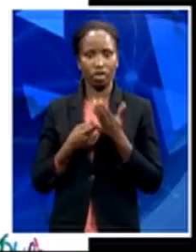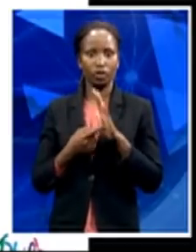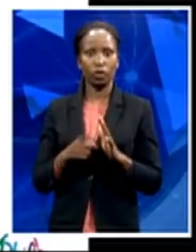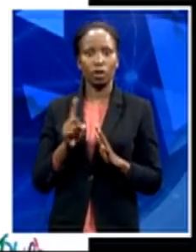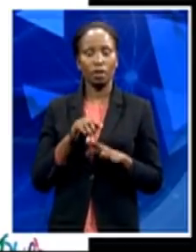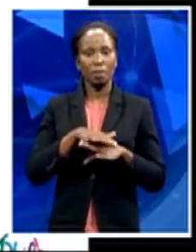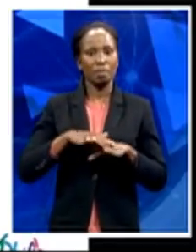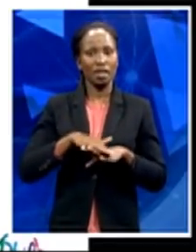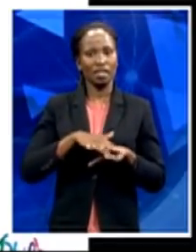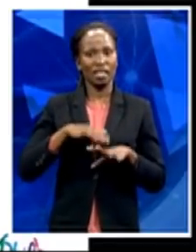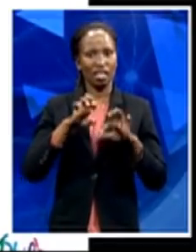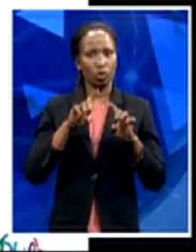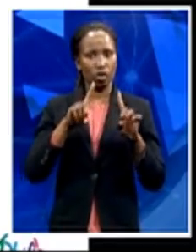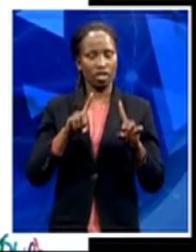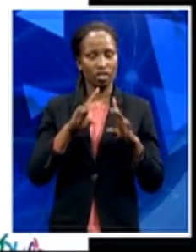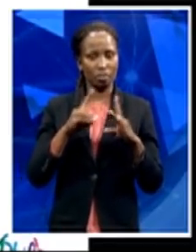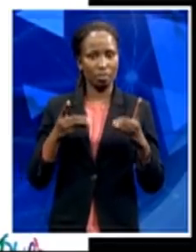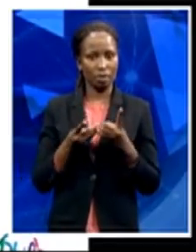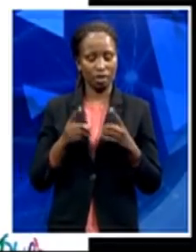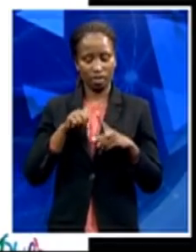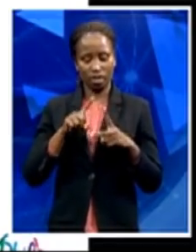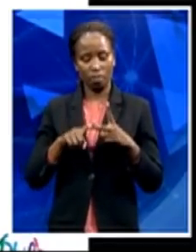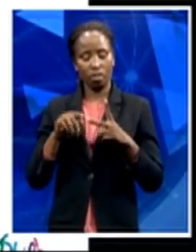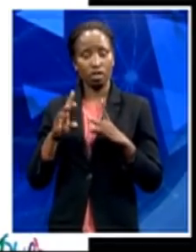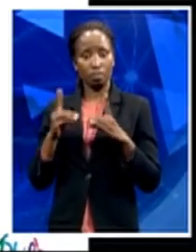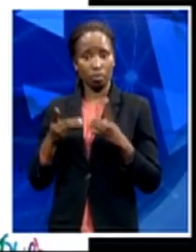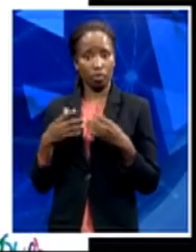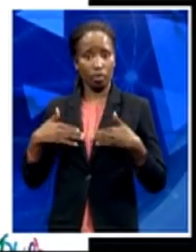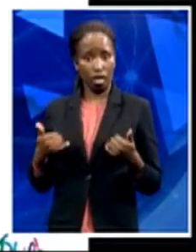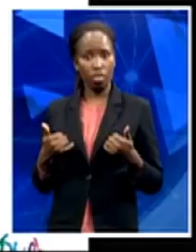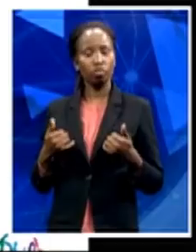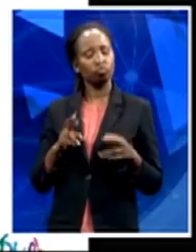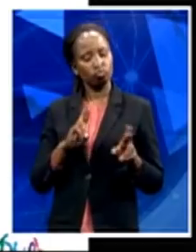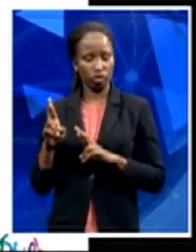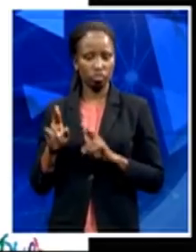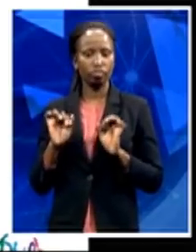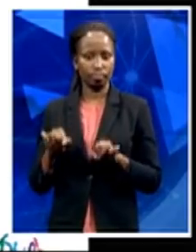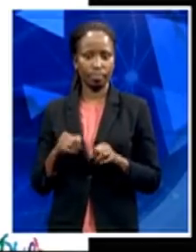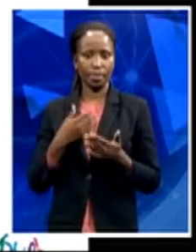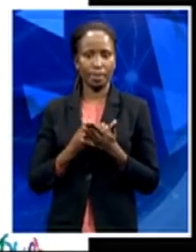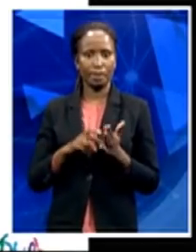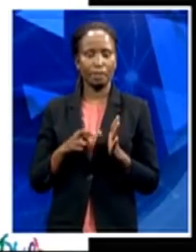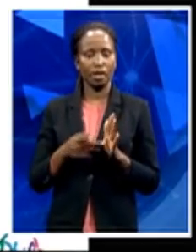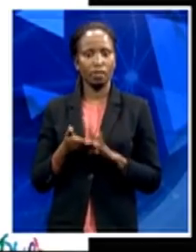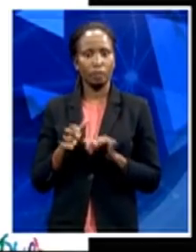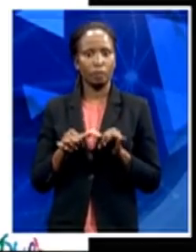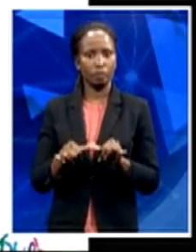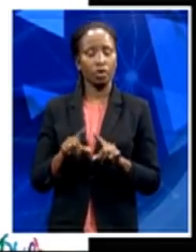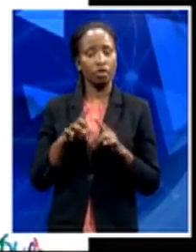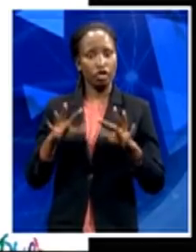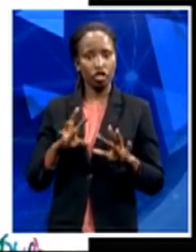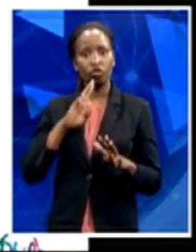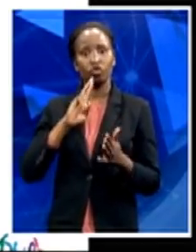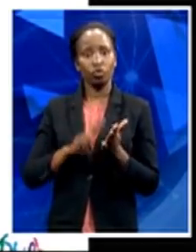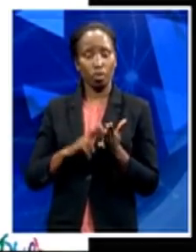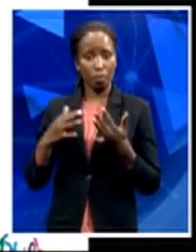are ready to execute the plans. And what has been reported on is that the